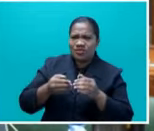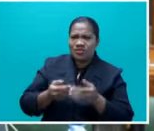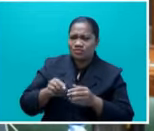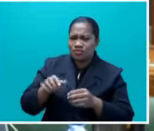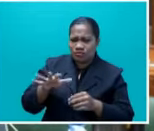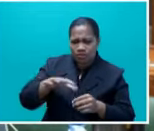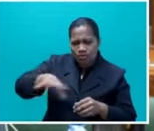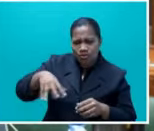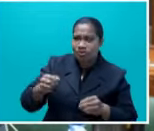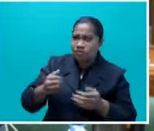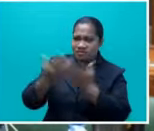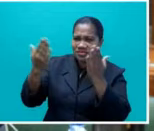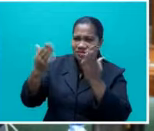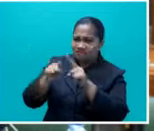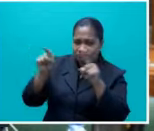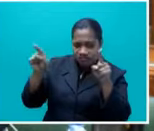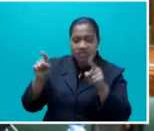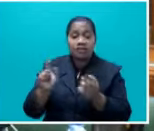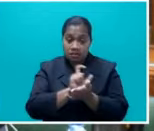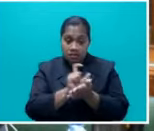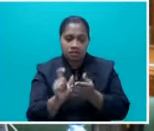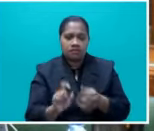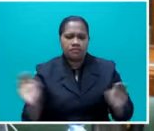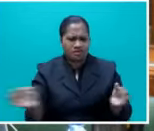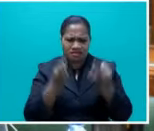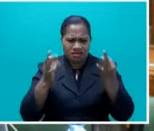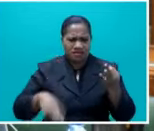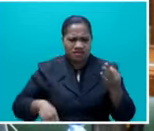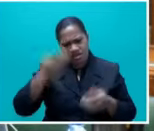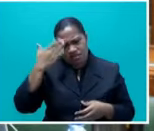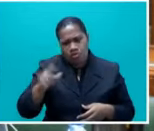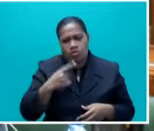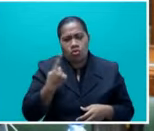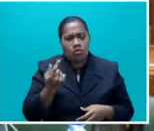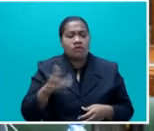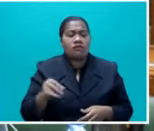is clear that none of the members, or I don't know how many from the other side, have been to a COP.